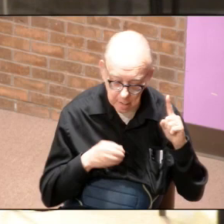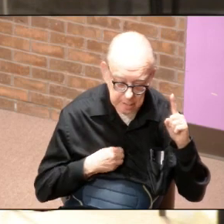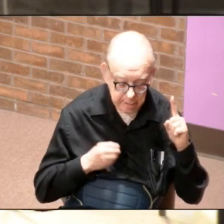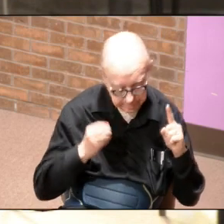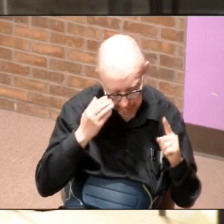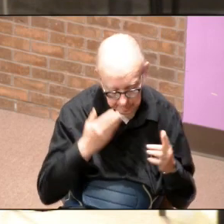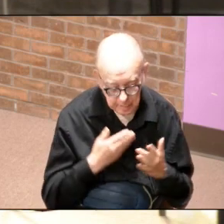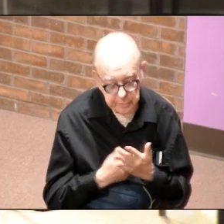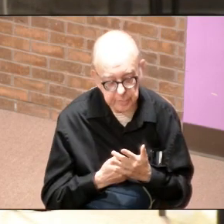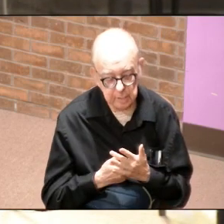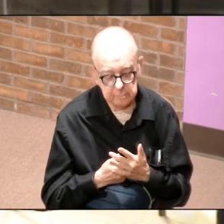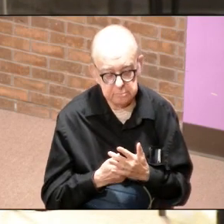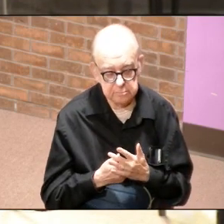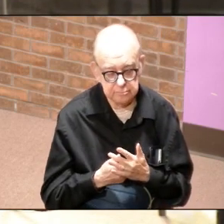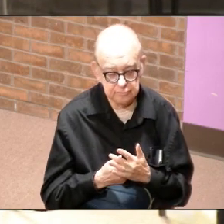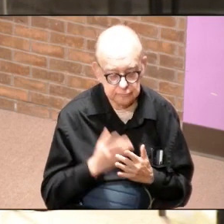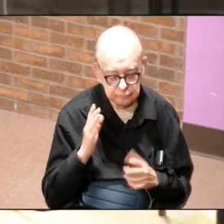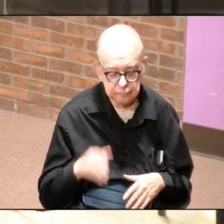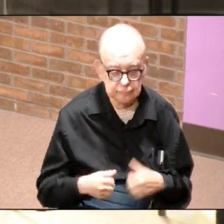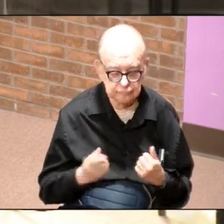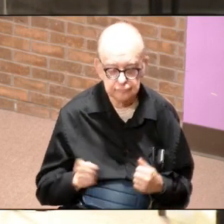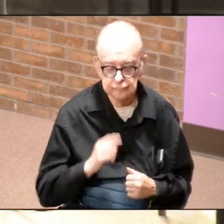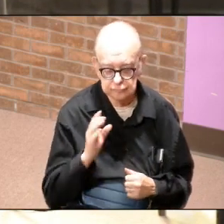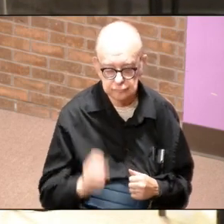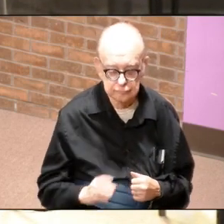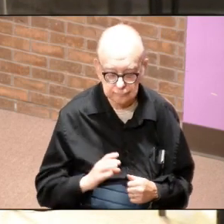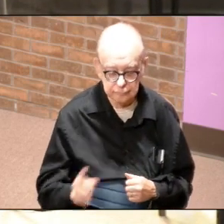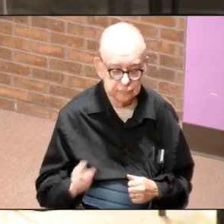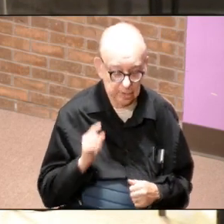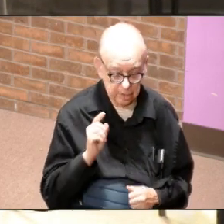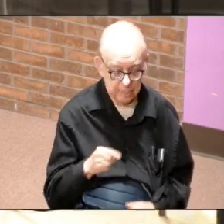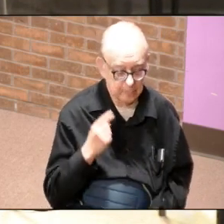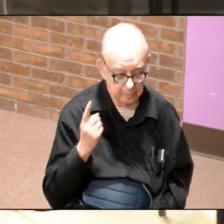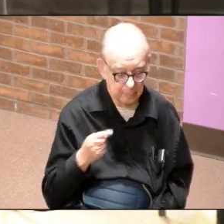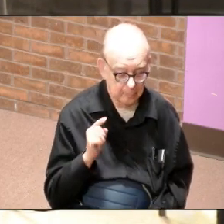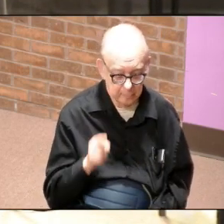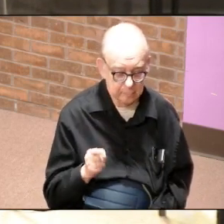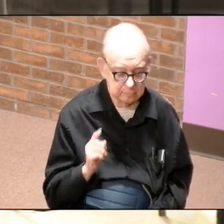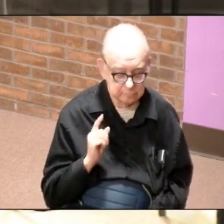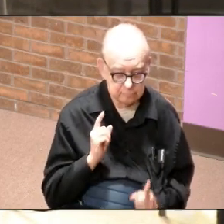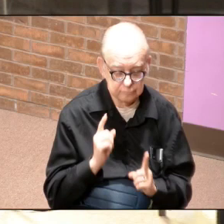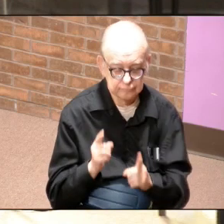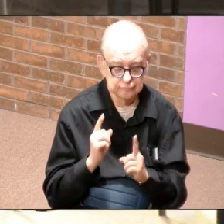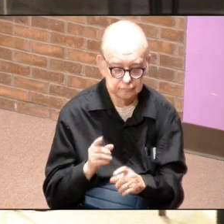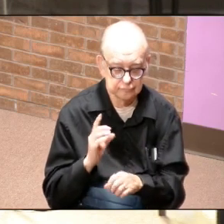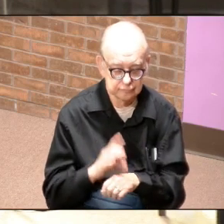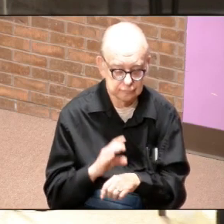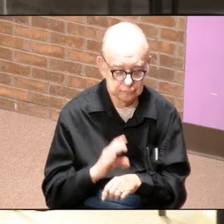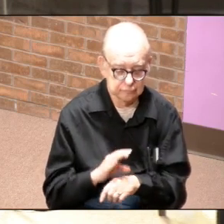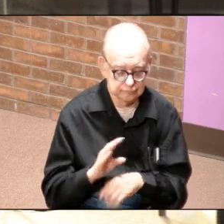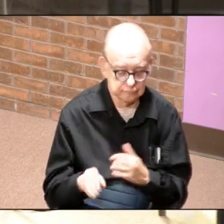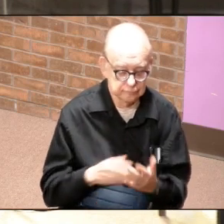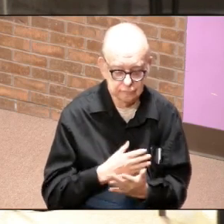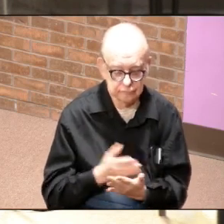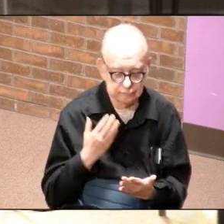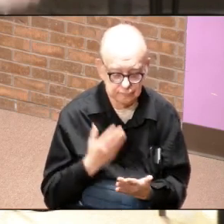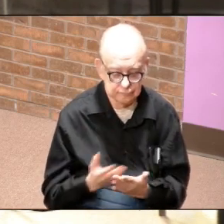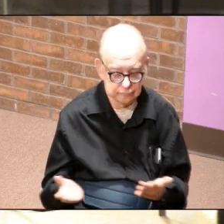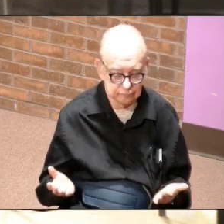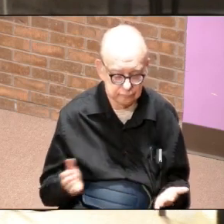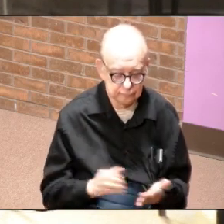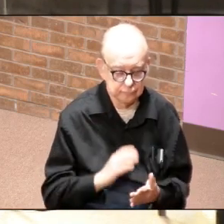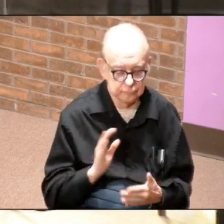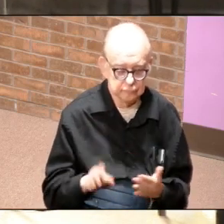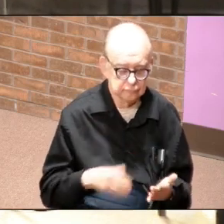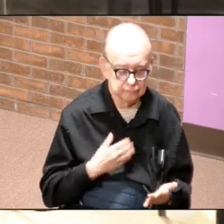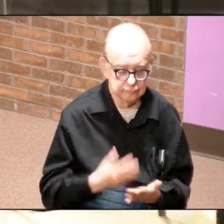my son and his sacrifice on the cross. You thought that you attending church, you doing all of these good things, that's what's going to